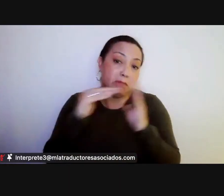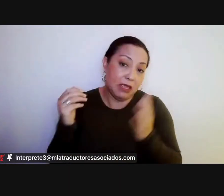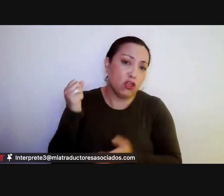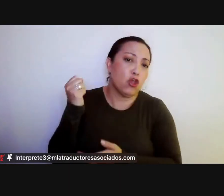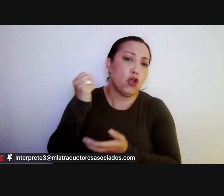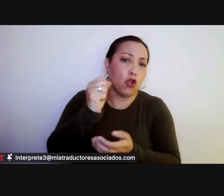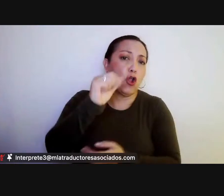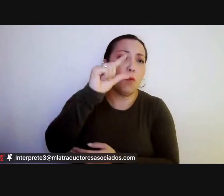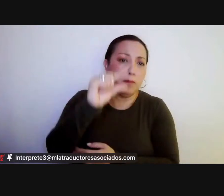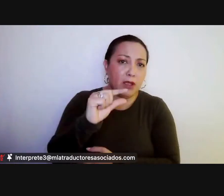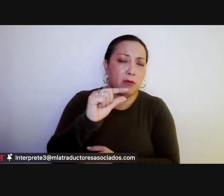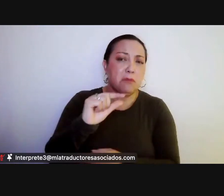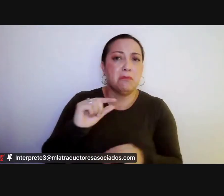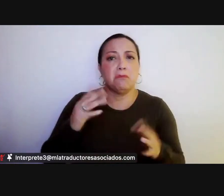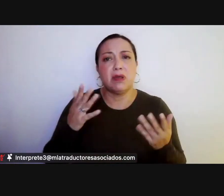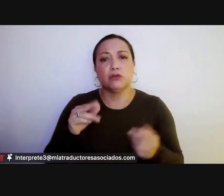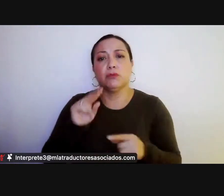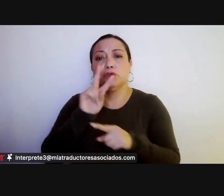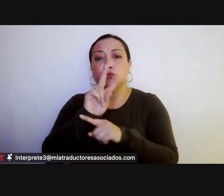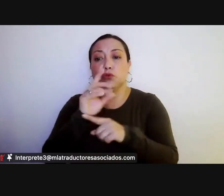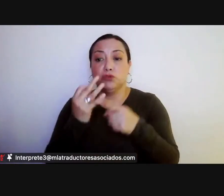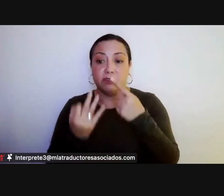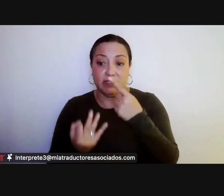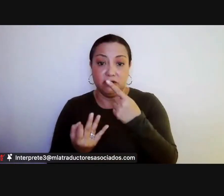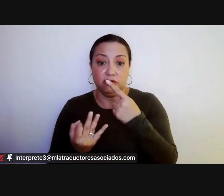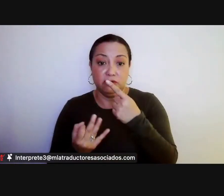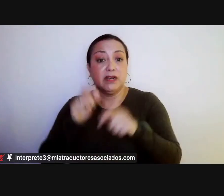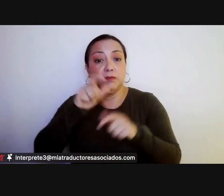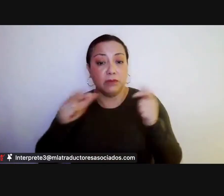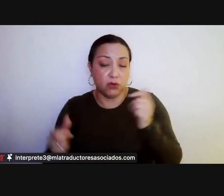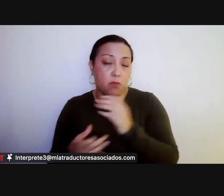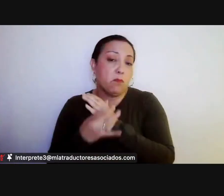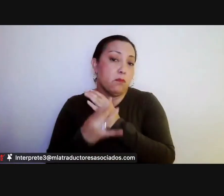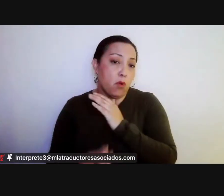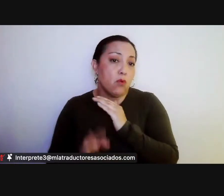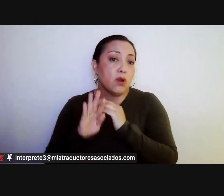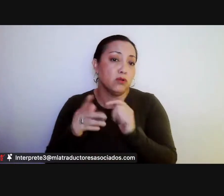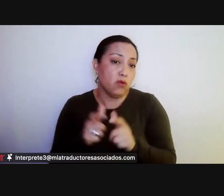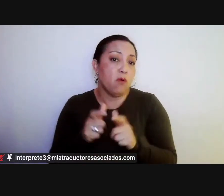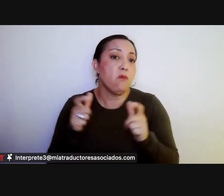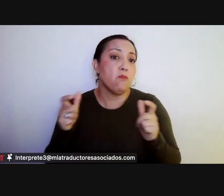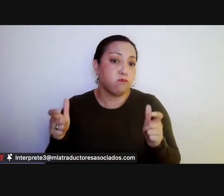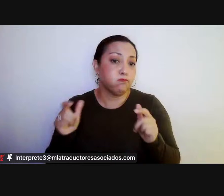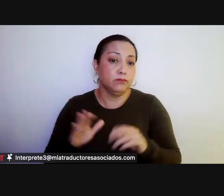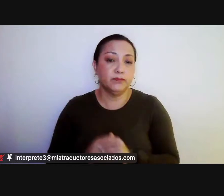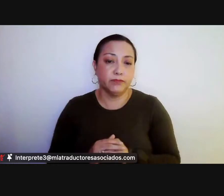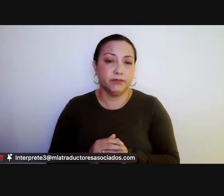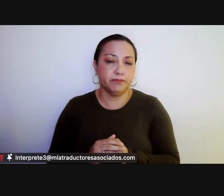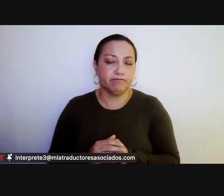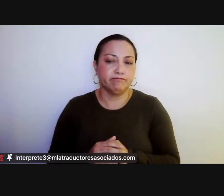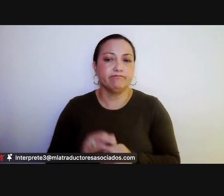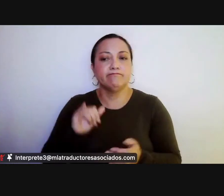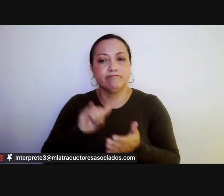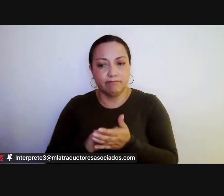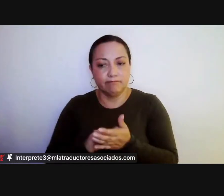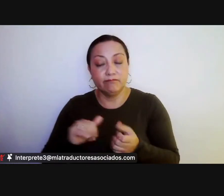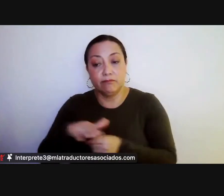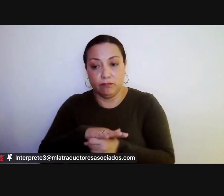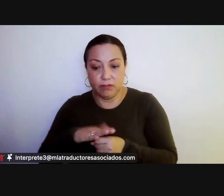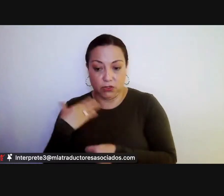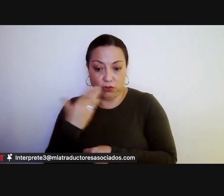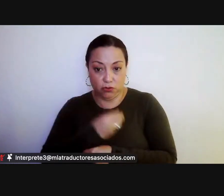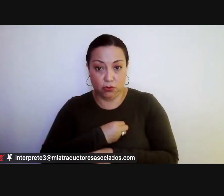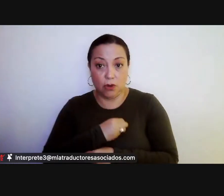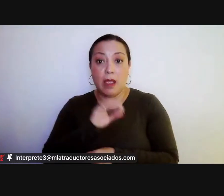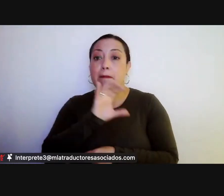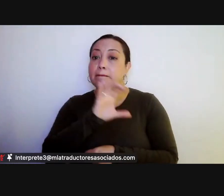medium income countries where 2/3 of the poor people in the world live.